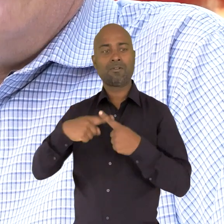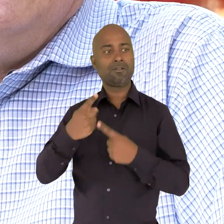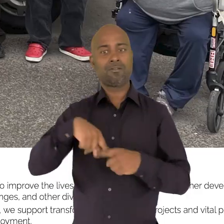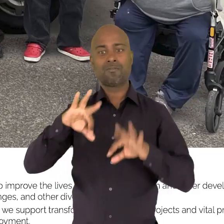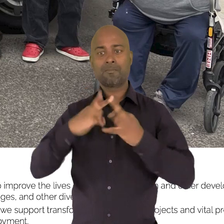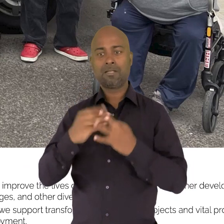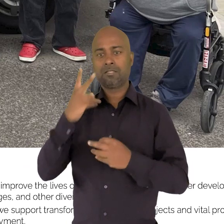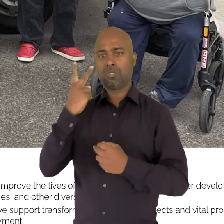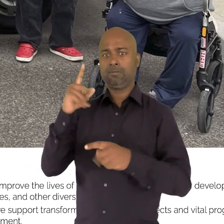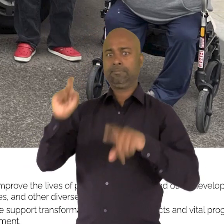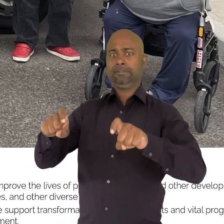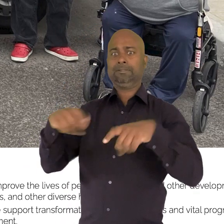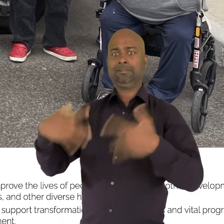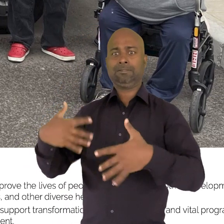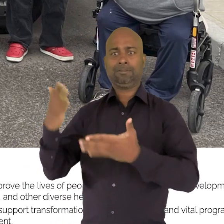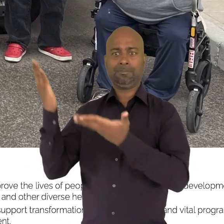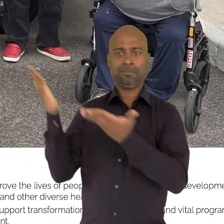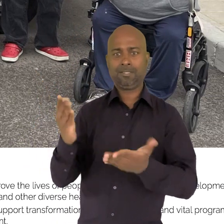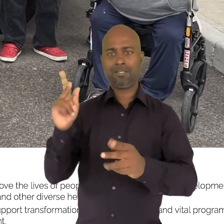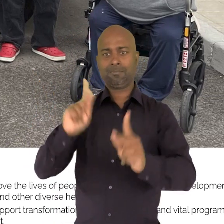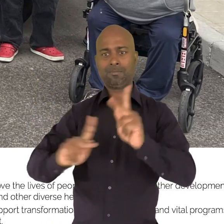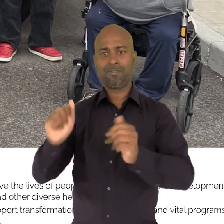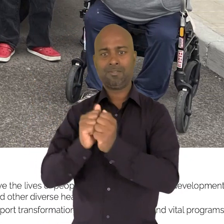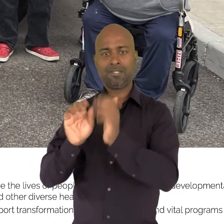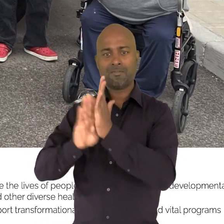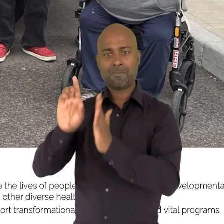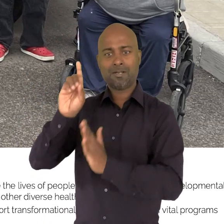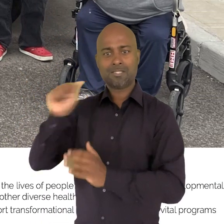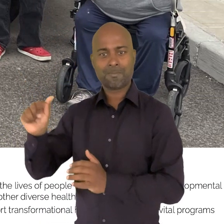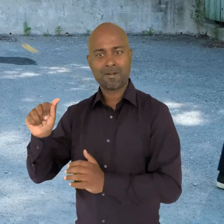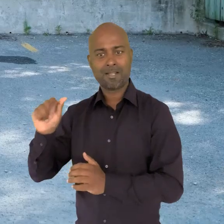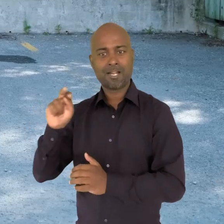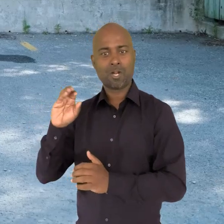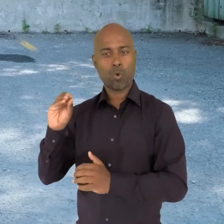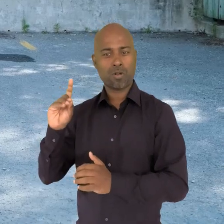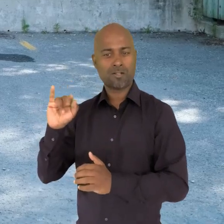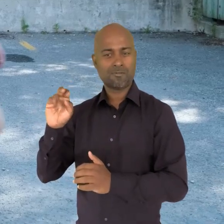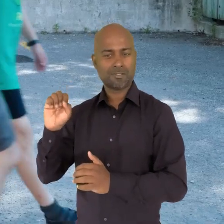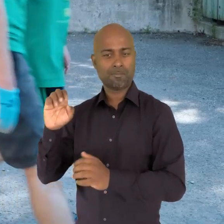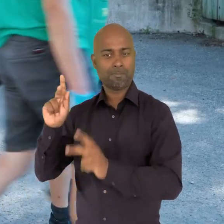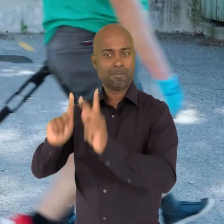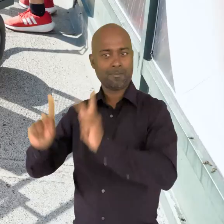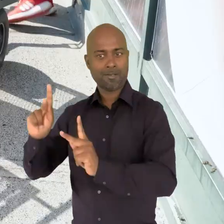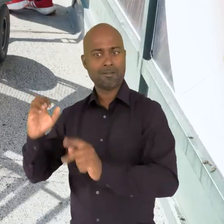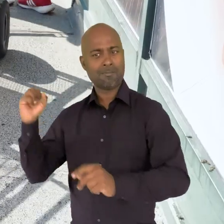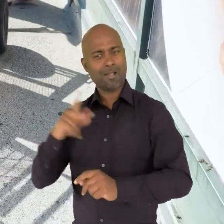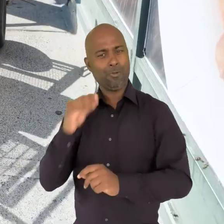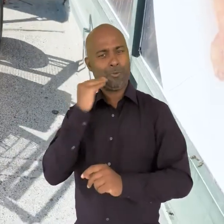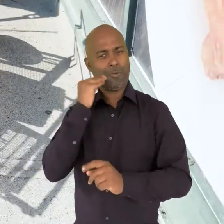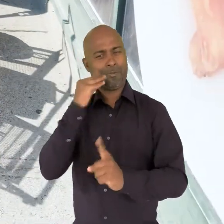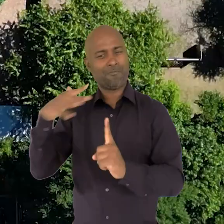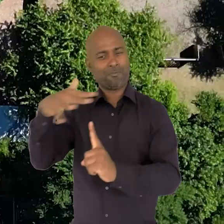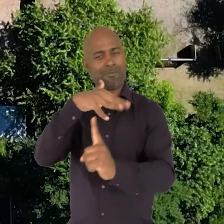of families saw the need to bring individuals with developmental disabilities, neurodiverse individuals,